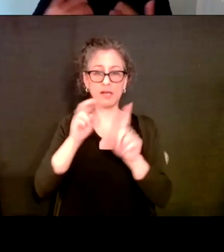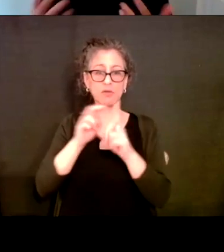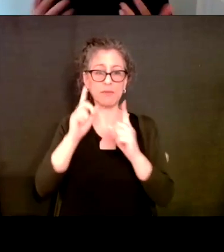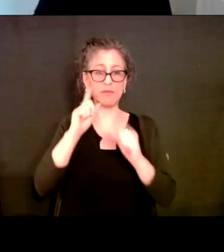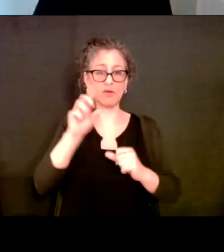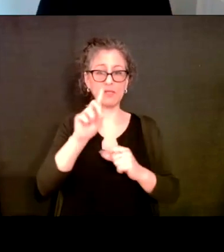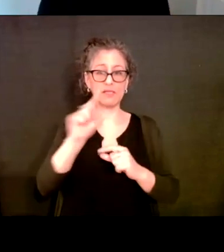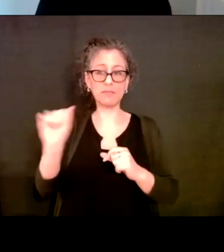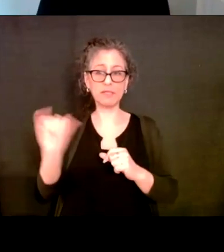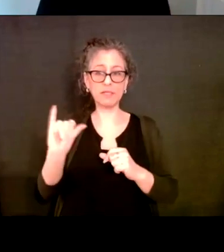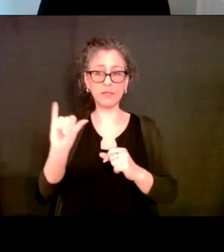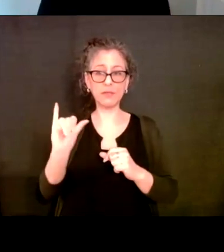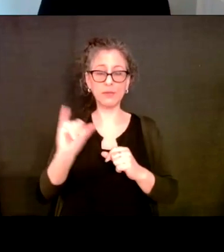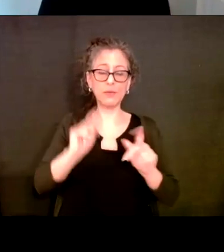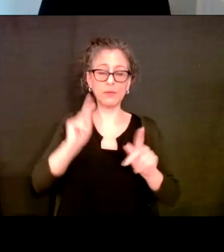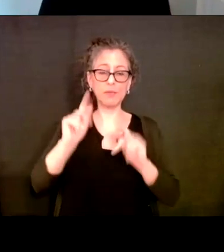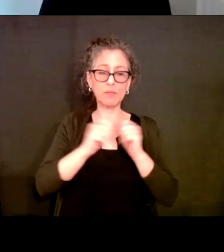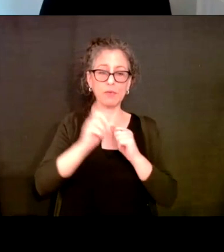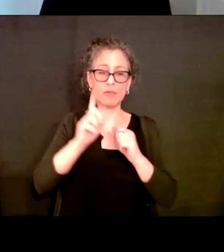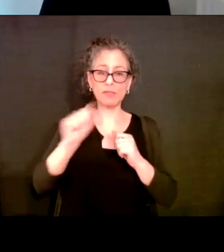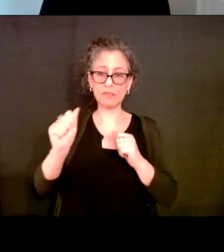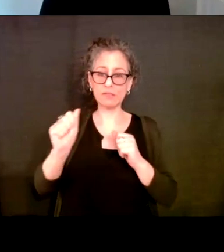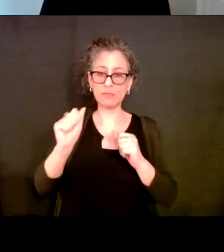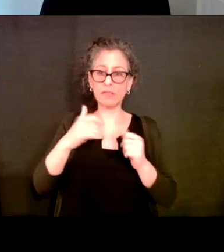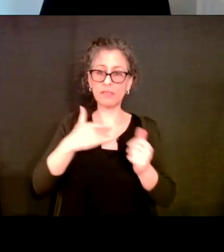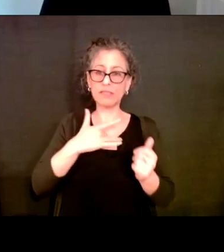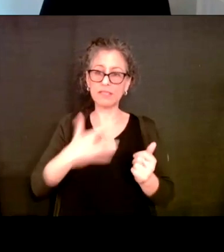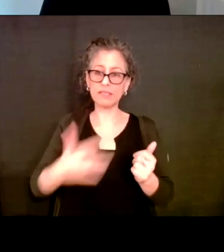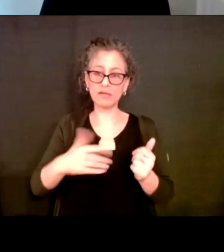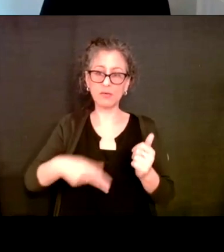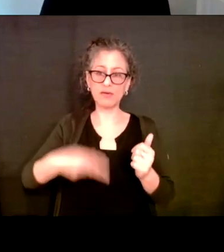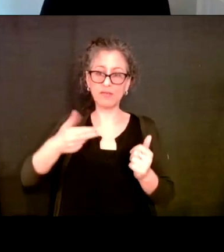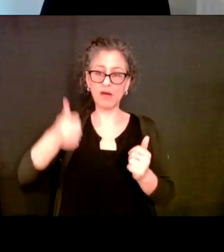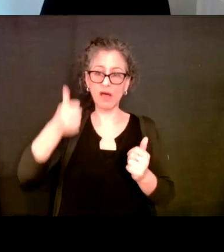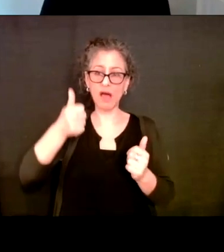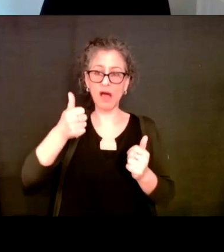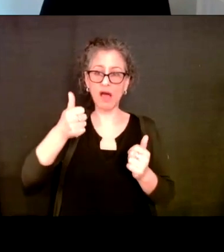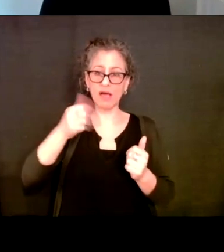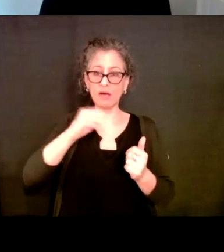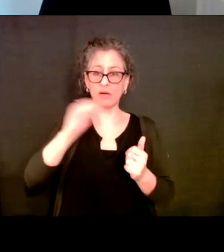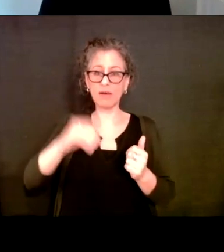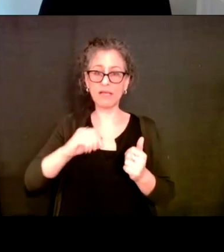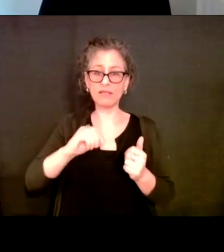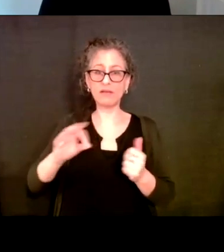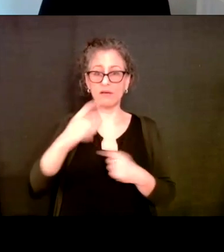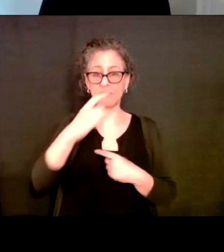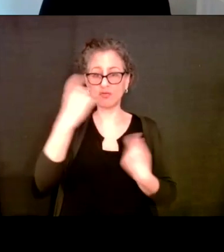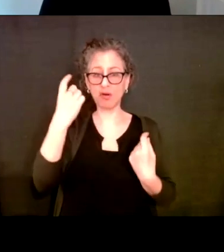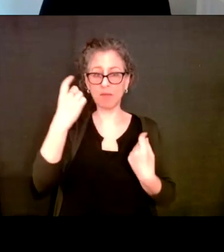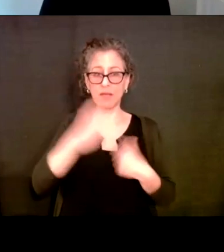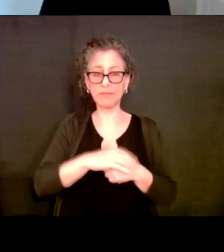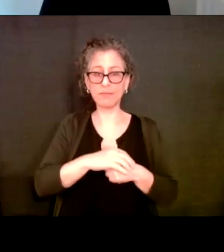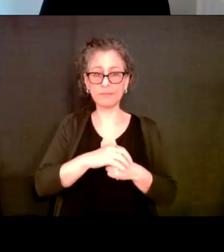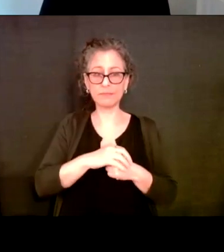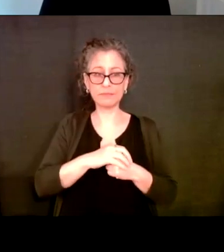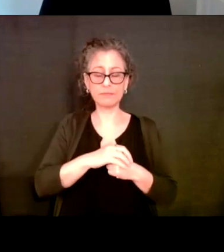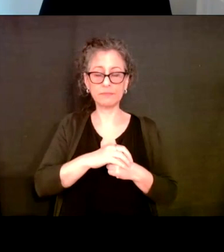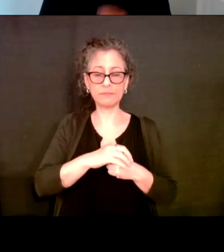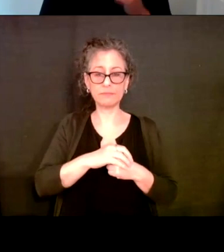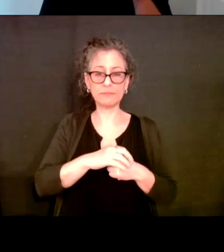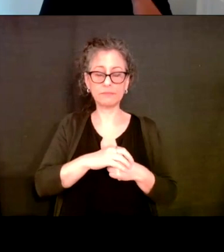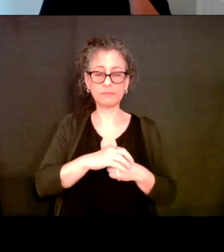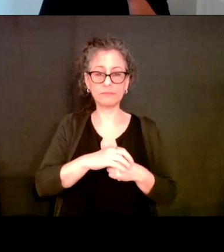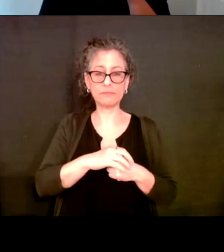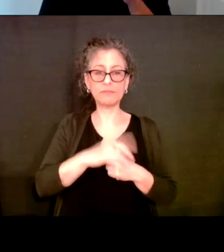so we know people with disabilities oftentimes have higher rates of trauma. The definition on this slide comes from